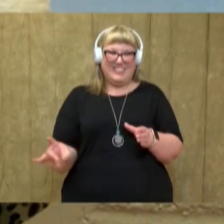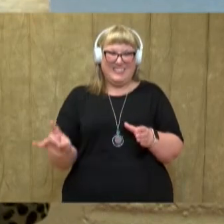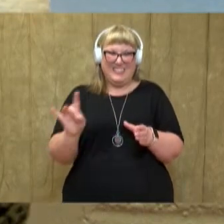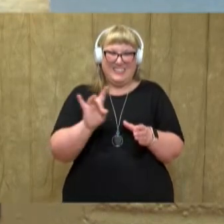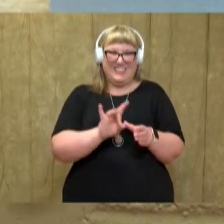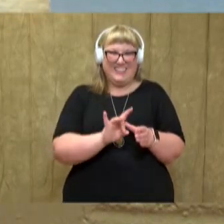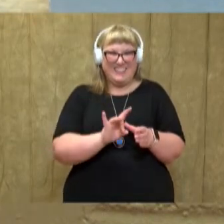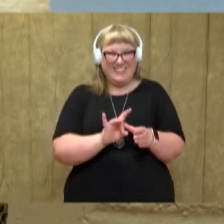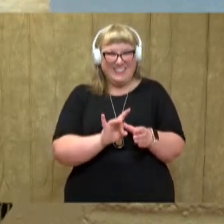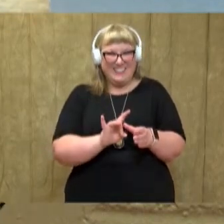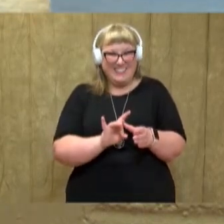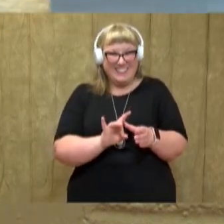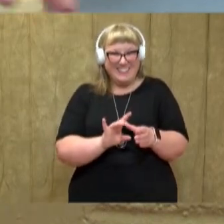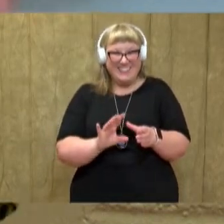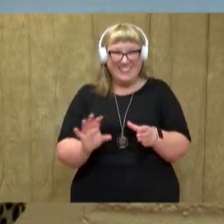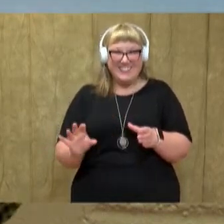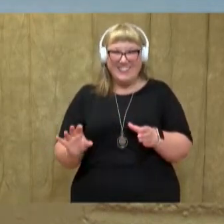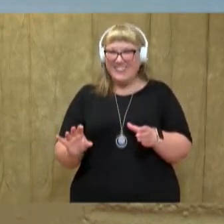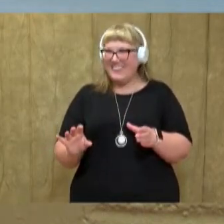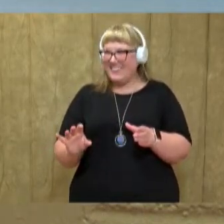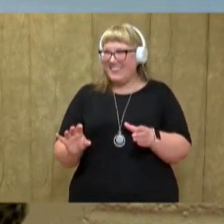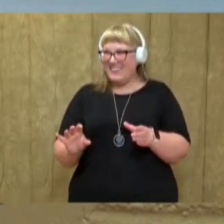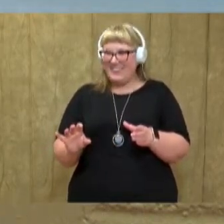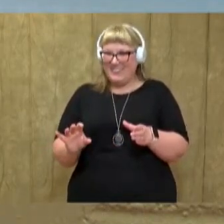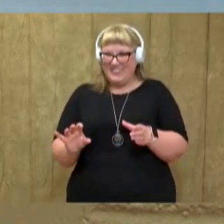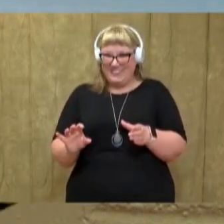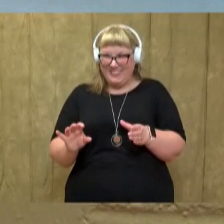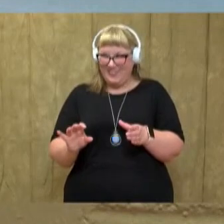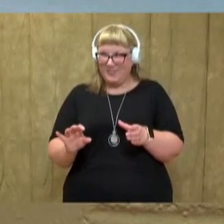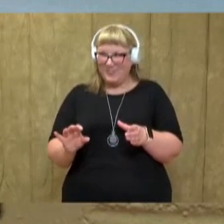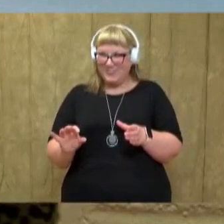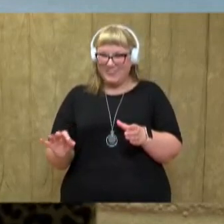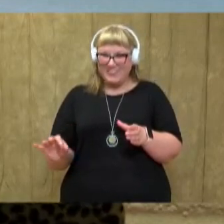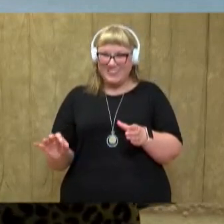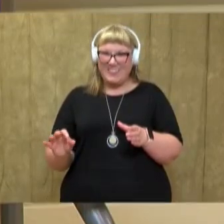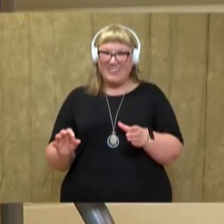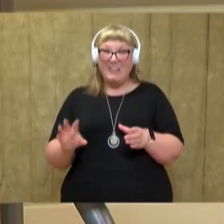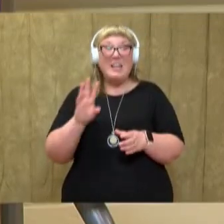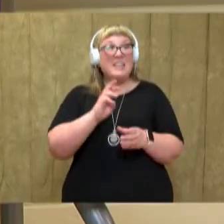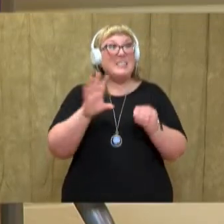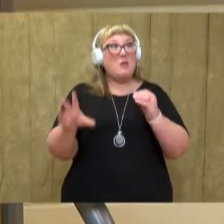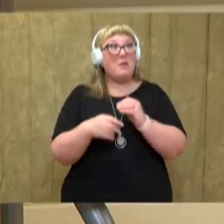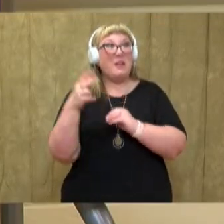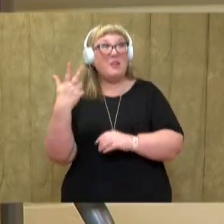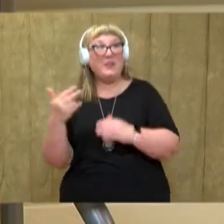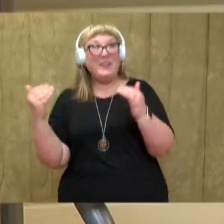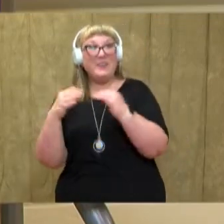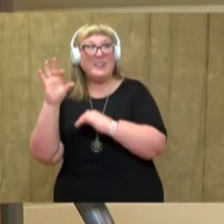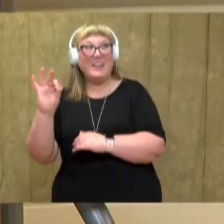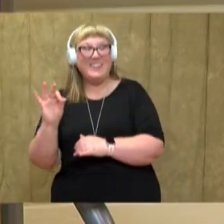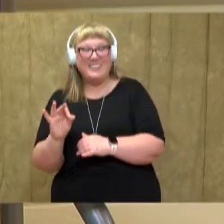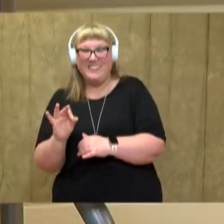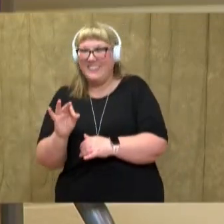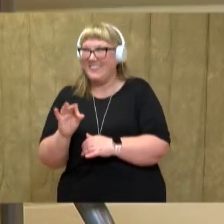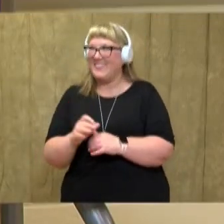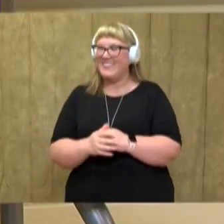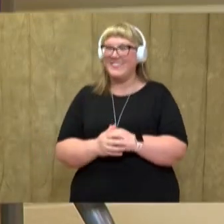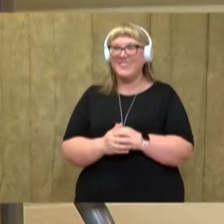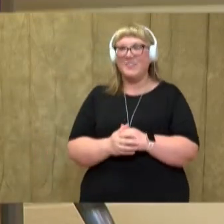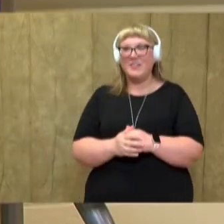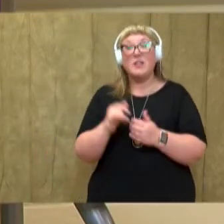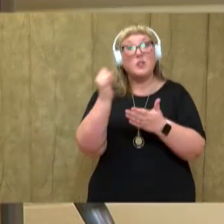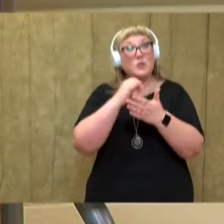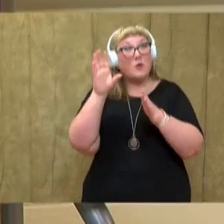8. Nope. They're not going to fit this time. All right, so 6 plus 3 equals 9. Let's draw our